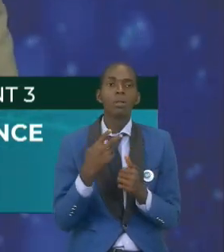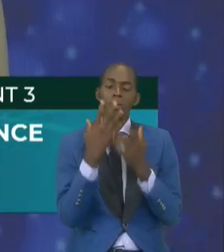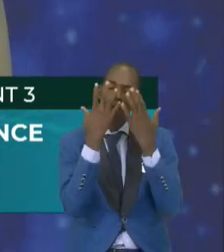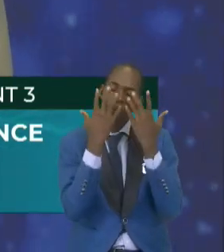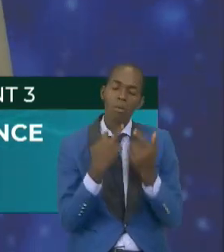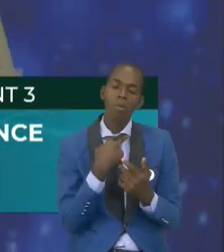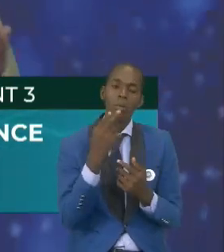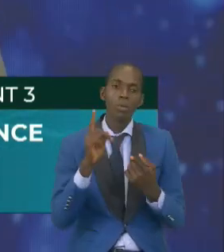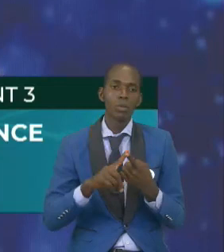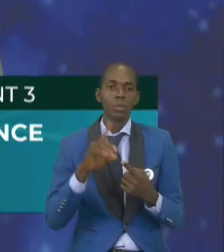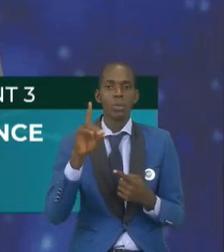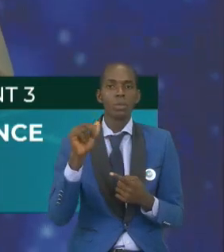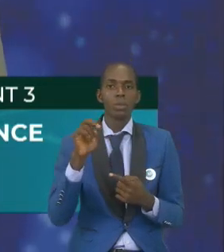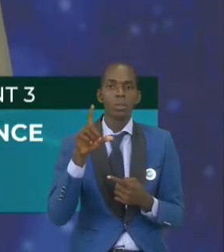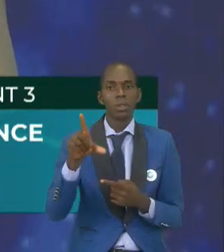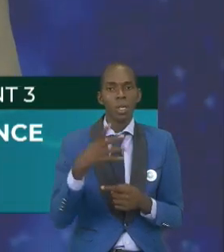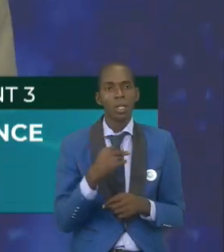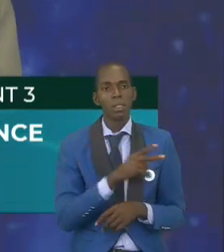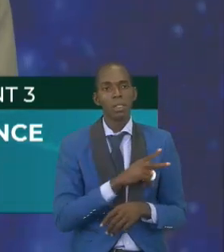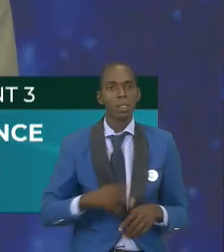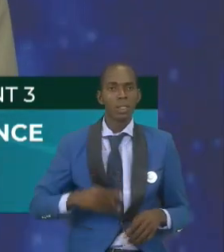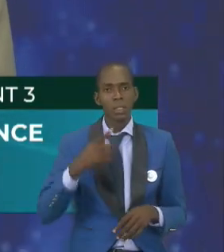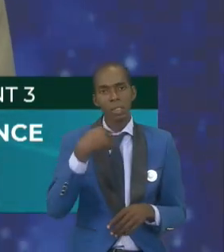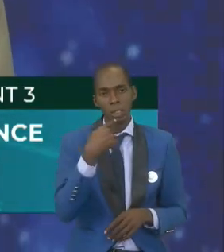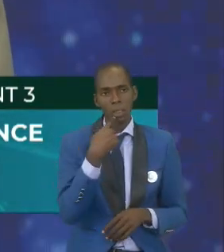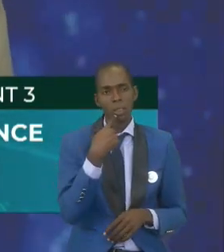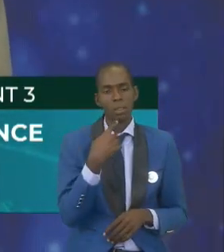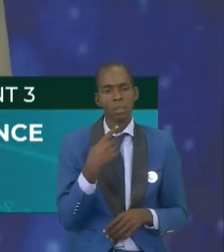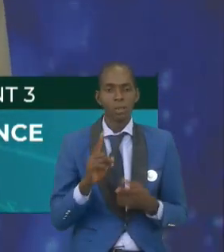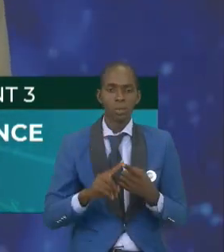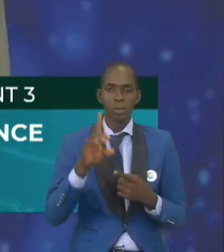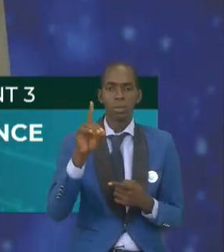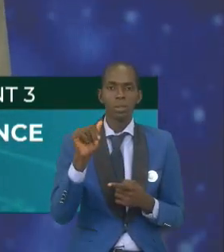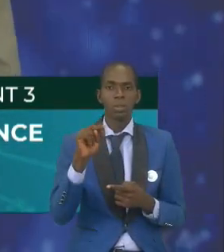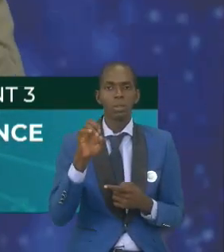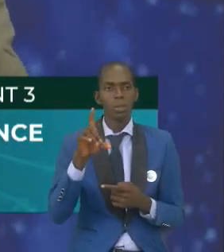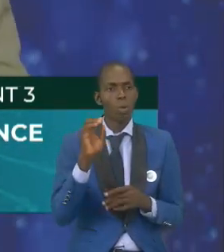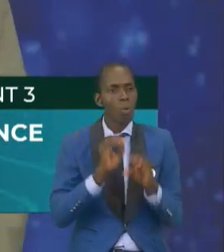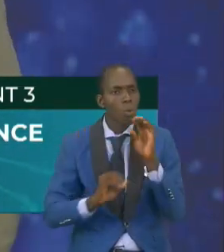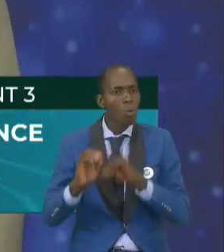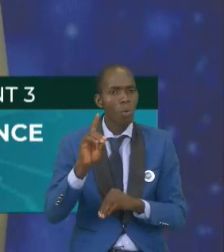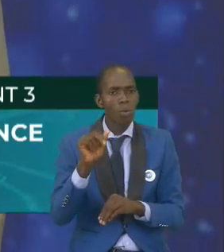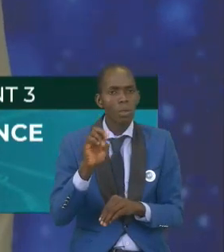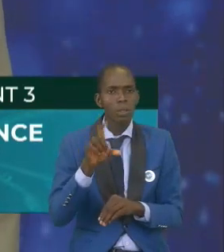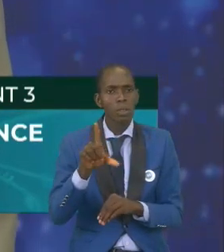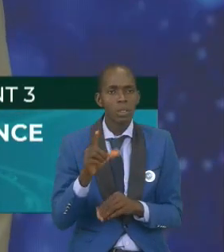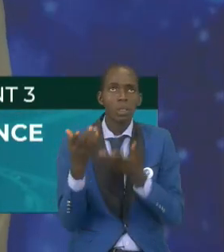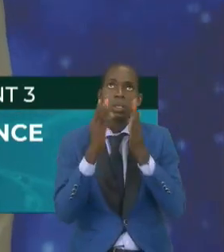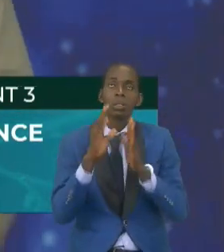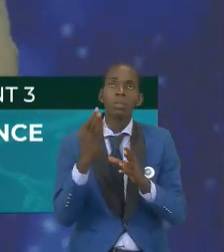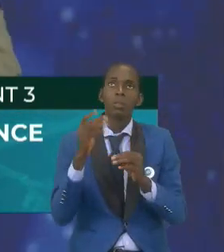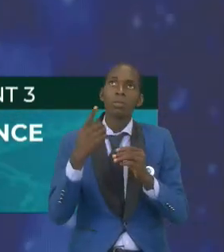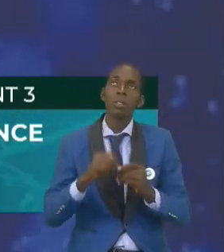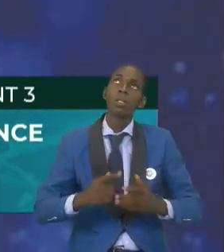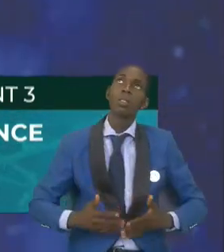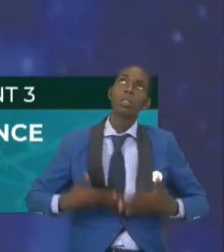Daniel. And the king spake and said unto Daniel, O Daniel, servant of the living